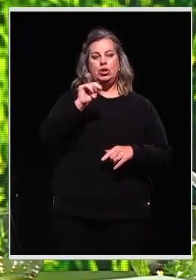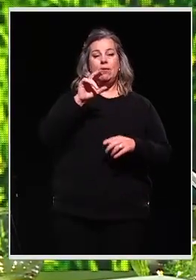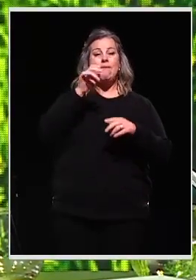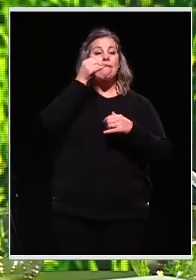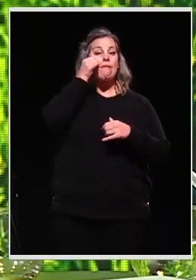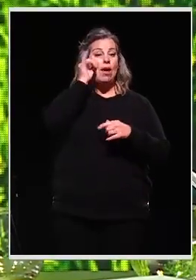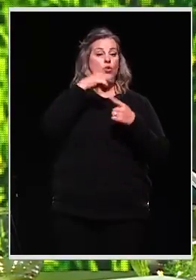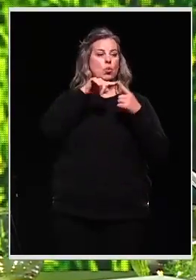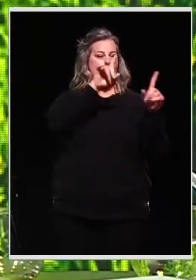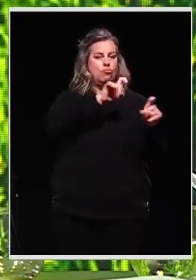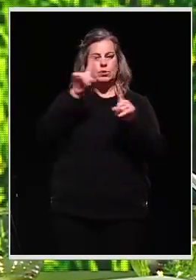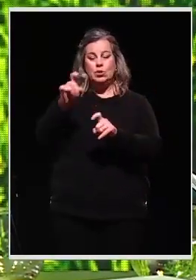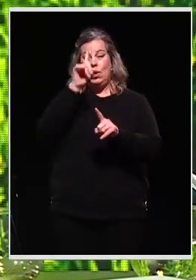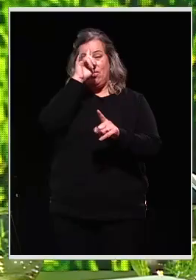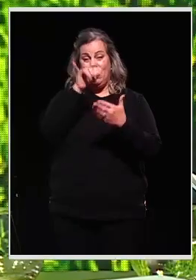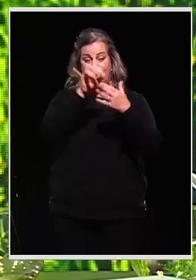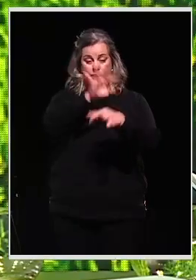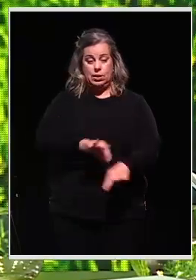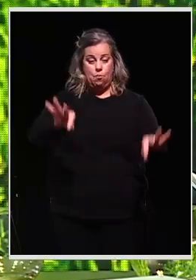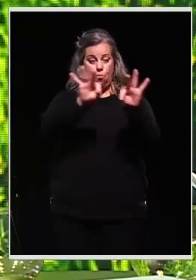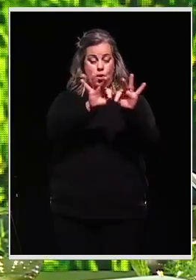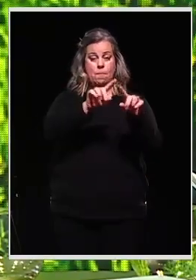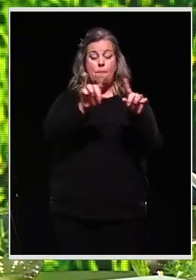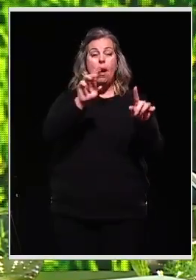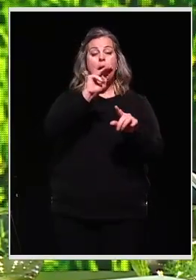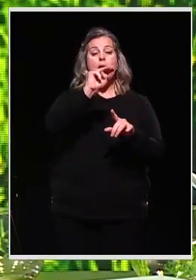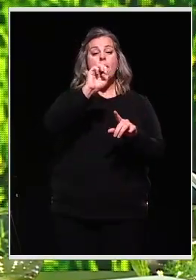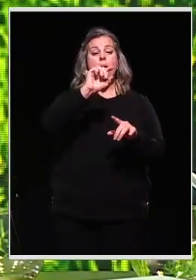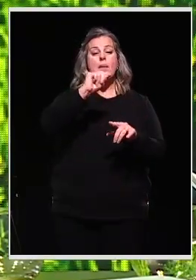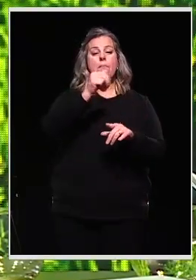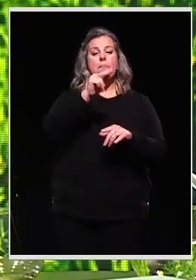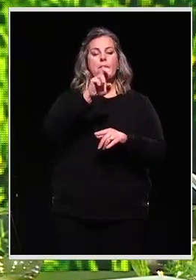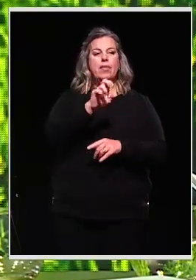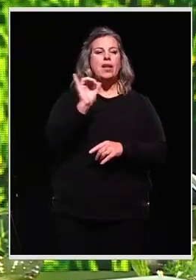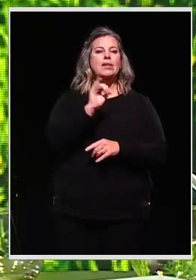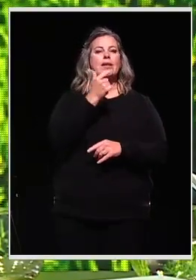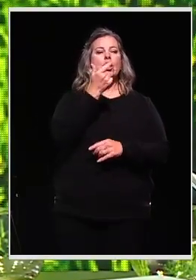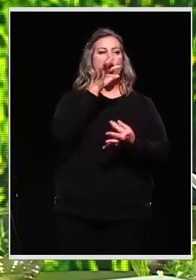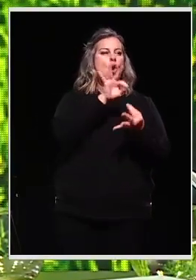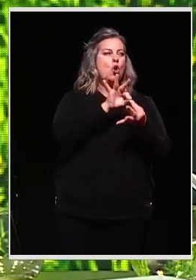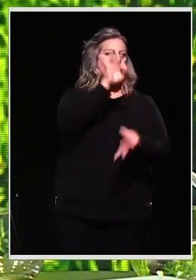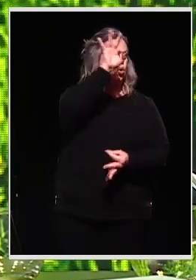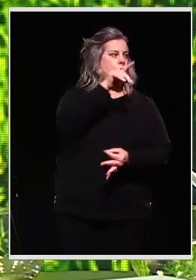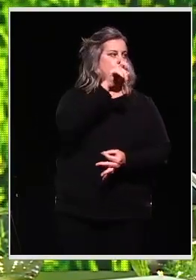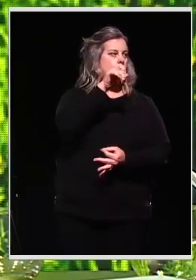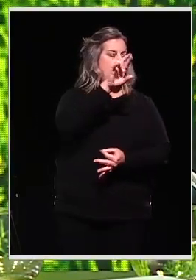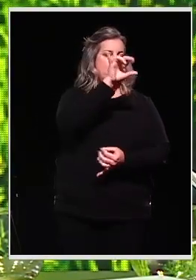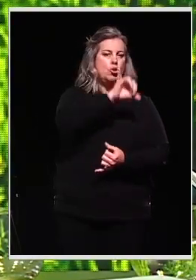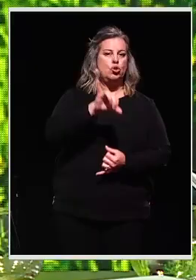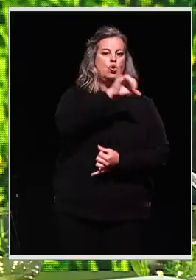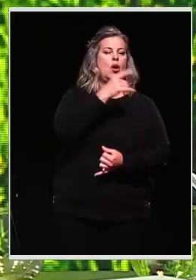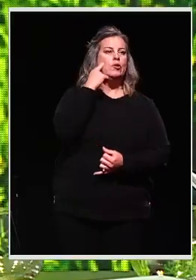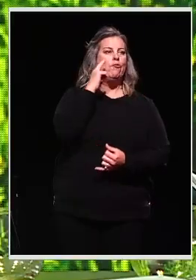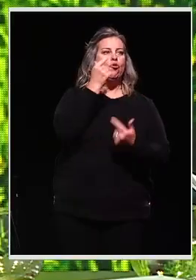So I think that's a critical opportunity. But again, methane, it's the ghost pepper sauce of the greenhouse gases. A little bit goes a